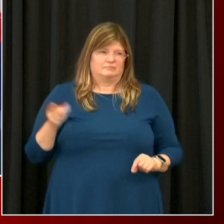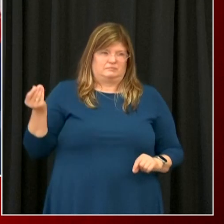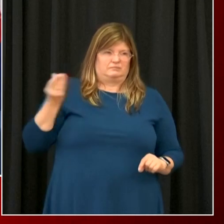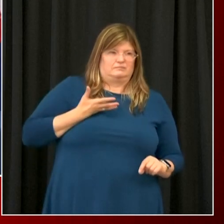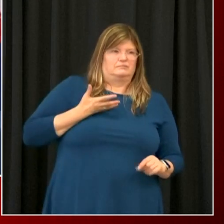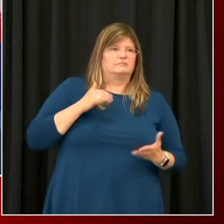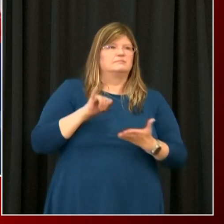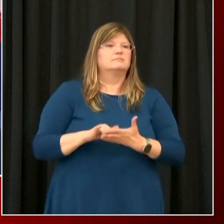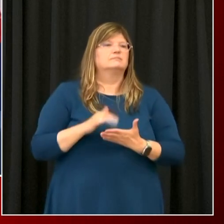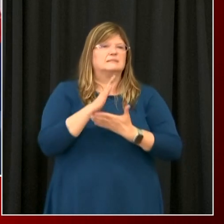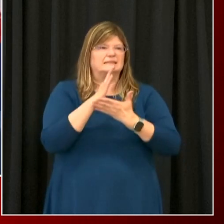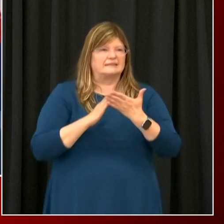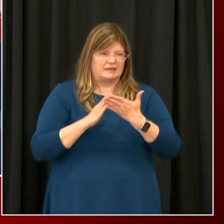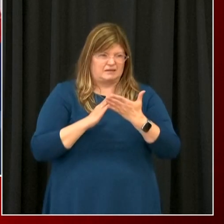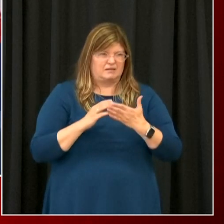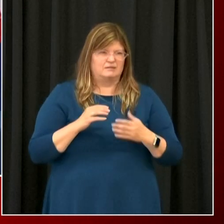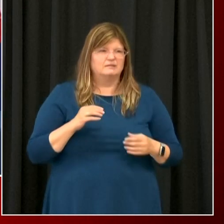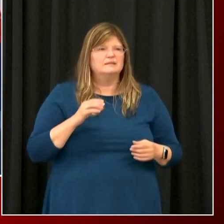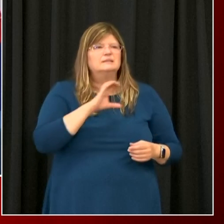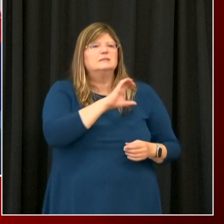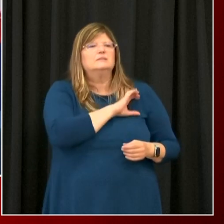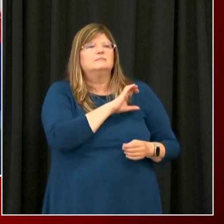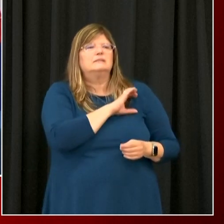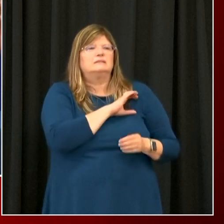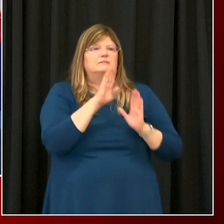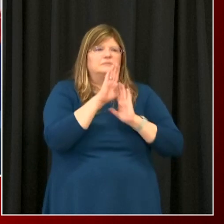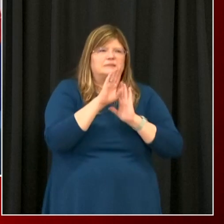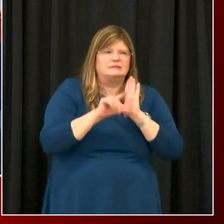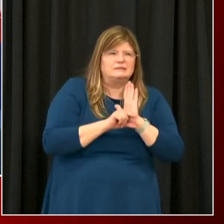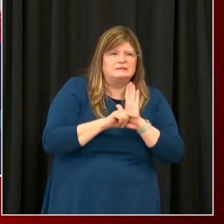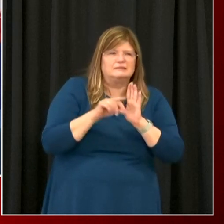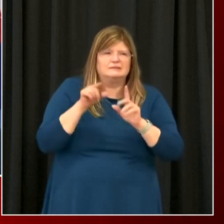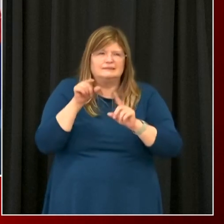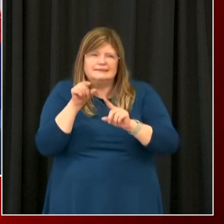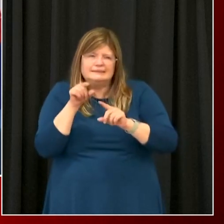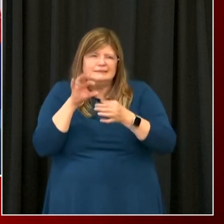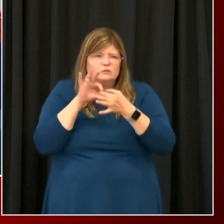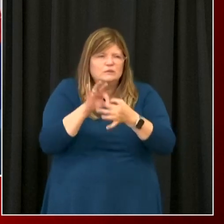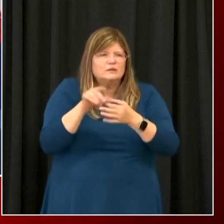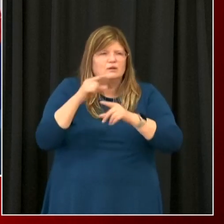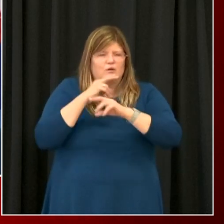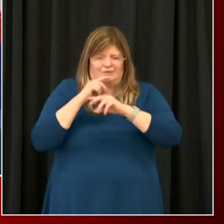background incident on one of the guardsmen, and evidently I can have Chris